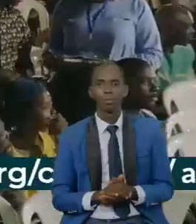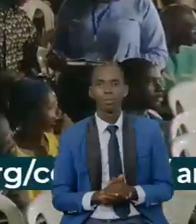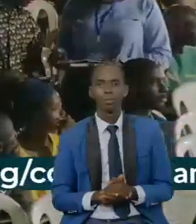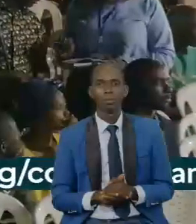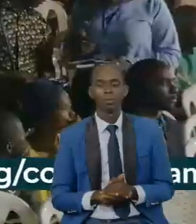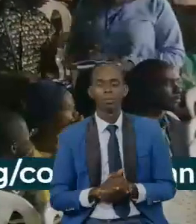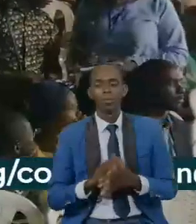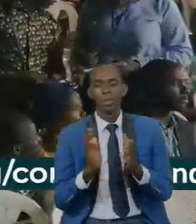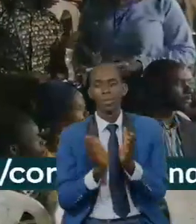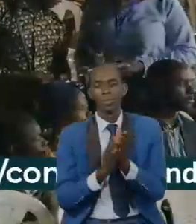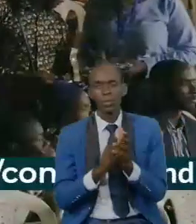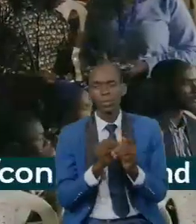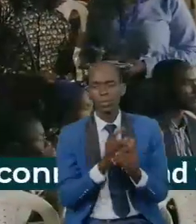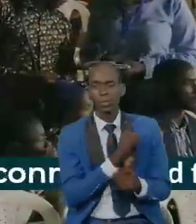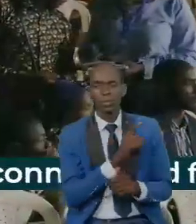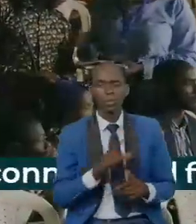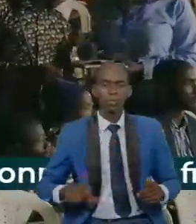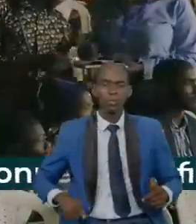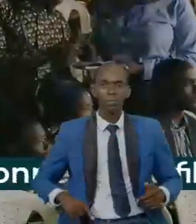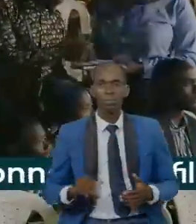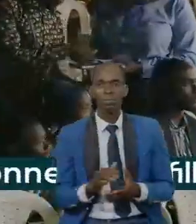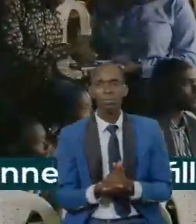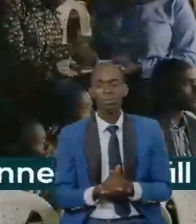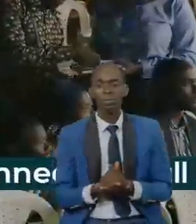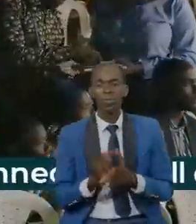Praise the Lord. Glory to you.